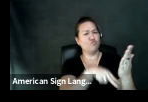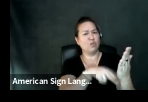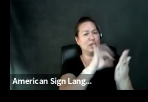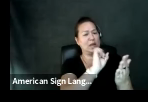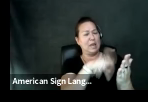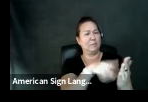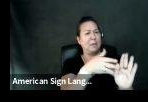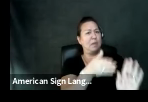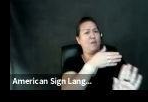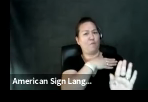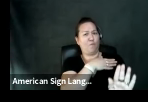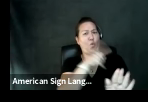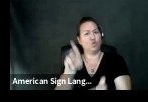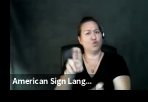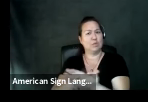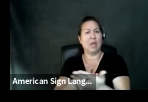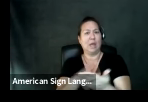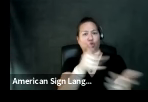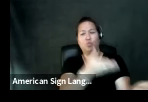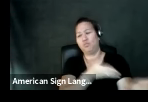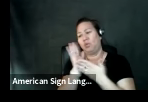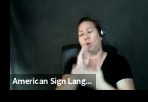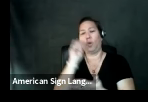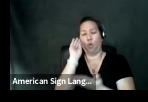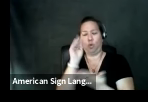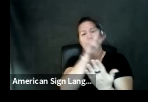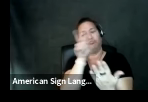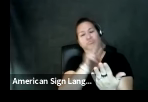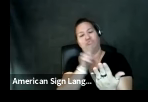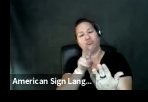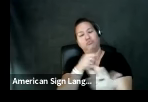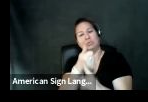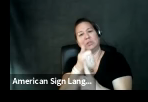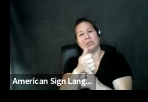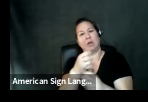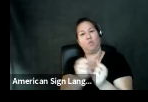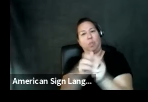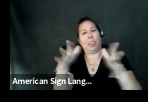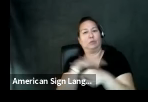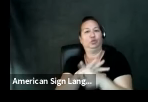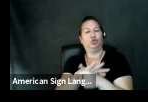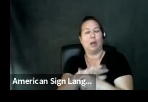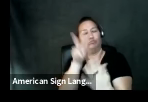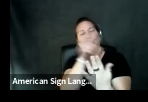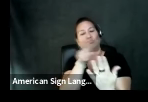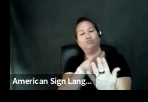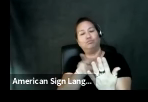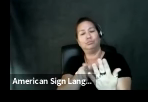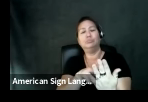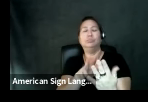to sign that IEP so the team can move forward with the services that you've agreed to.